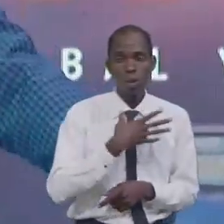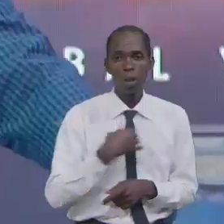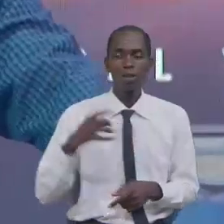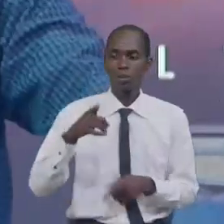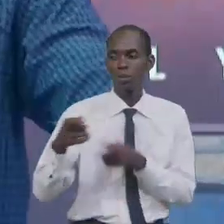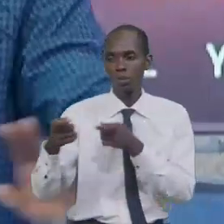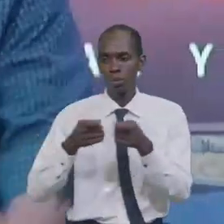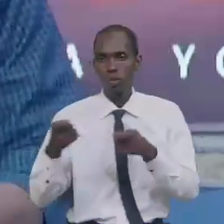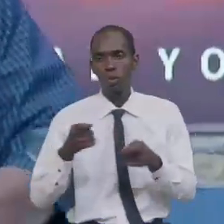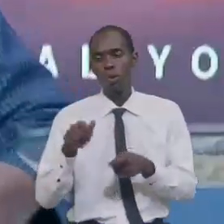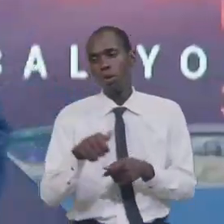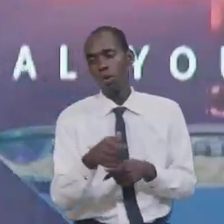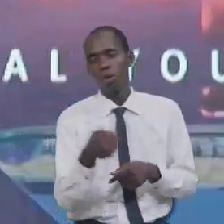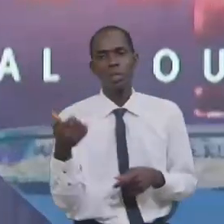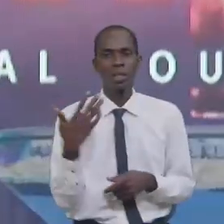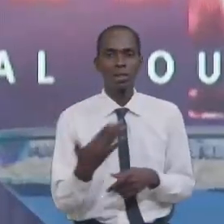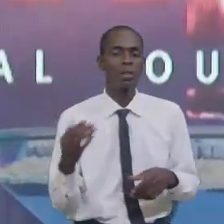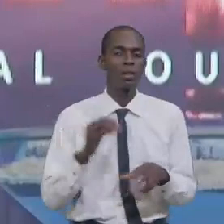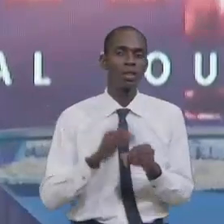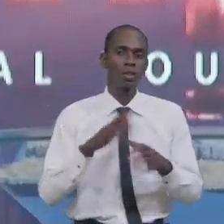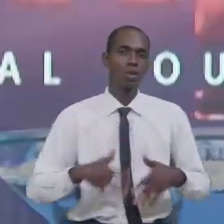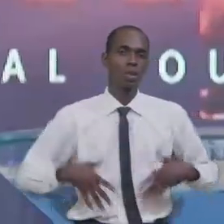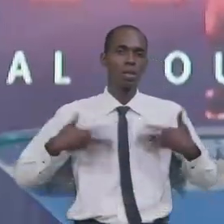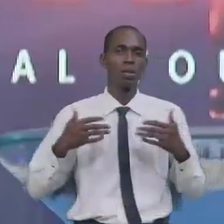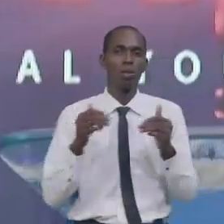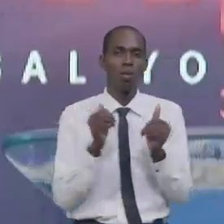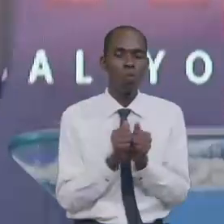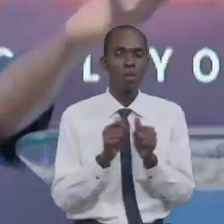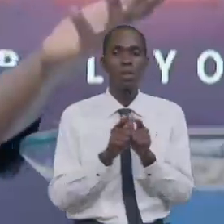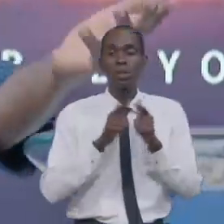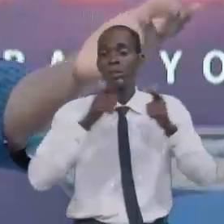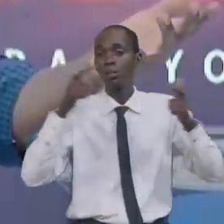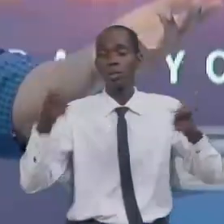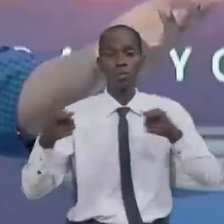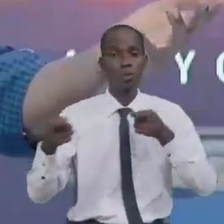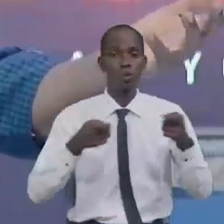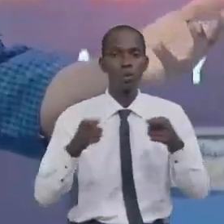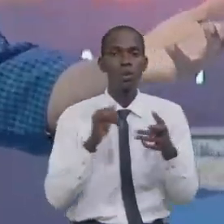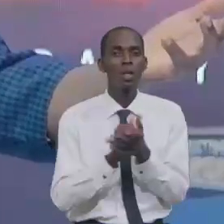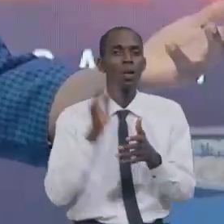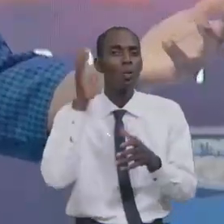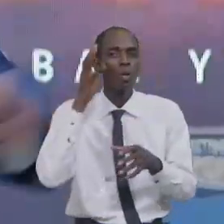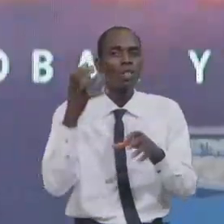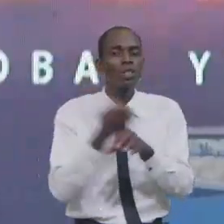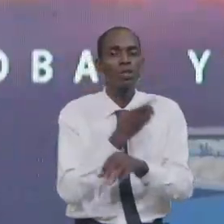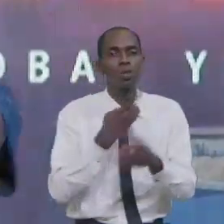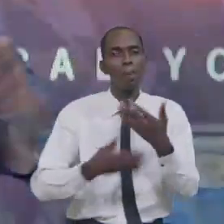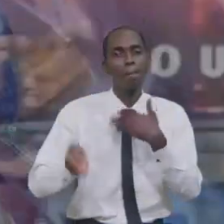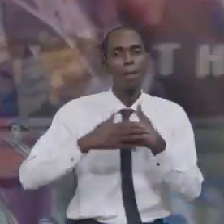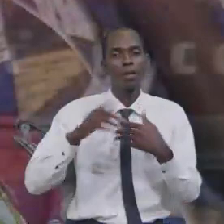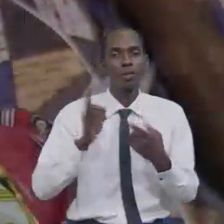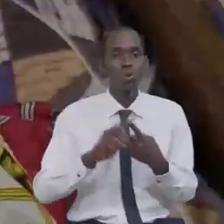master other things in your life with great mastery that will get you back to where he wanted you to